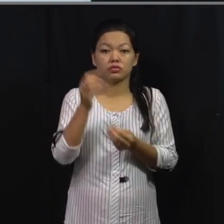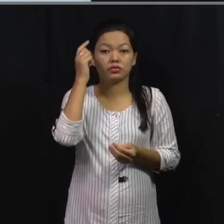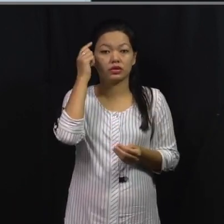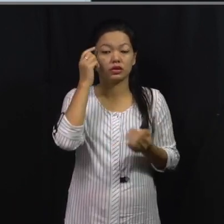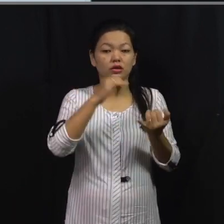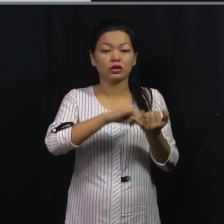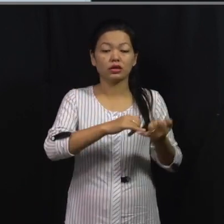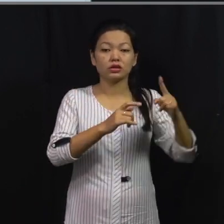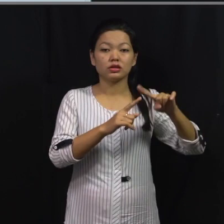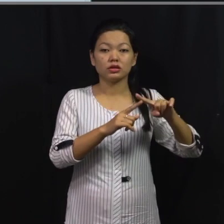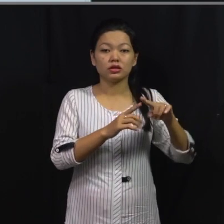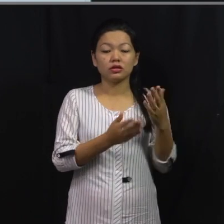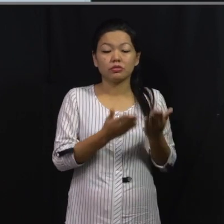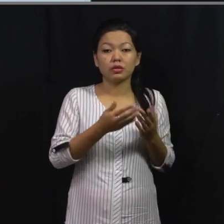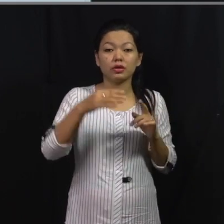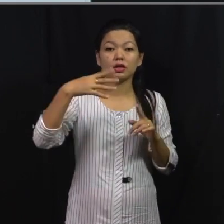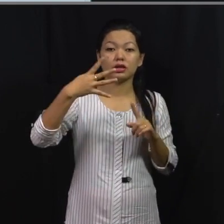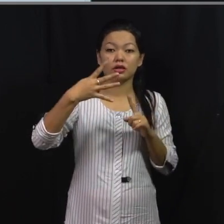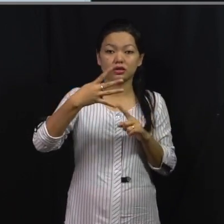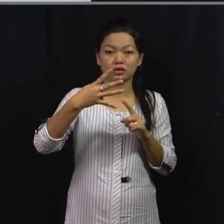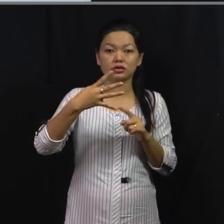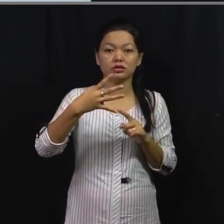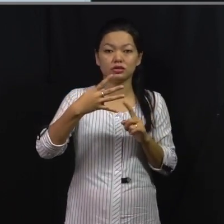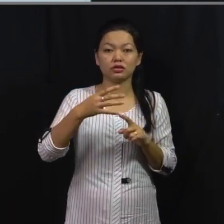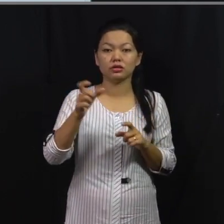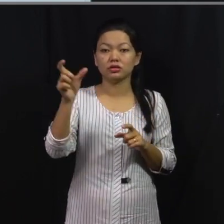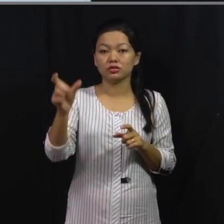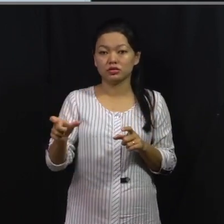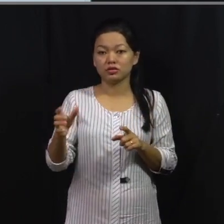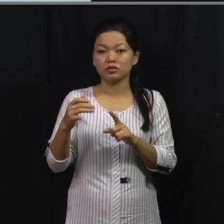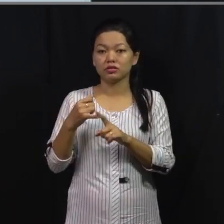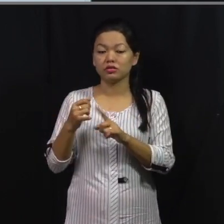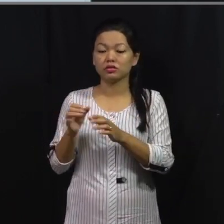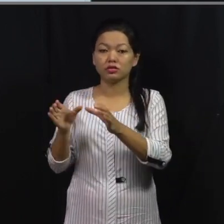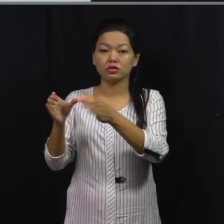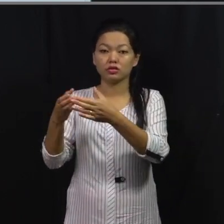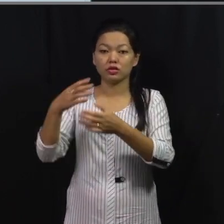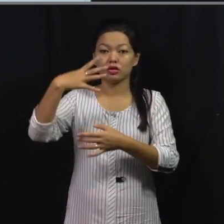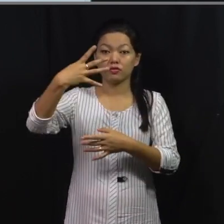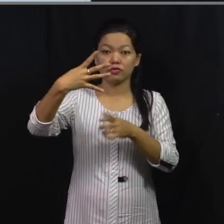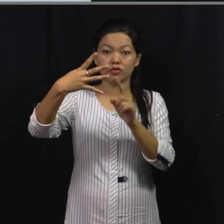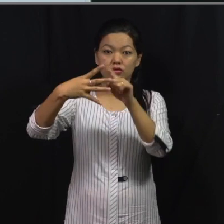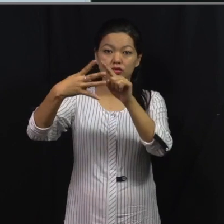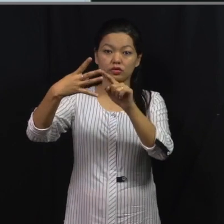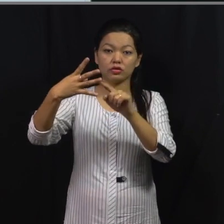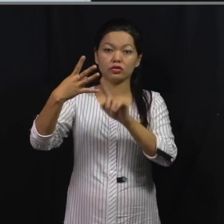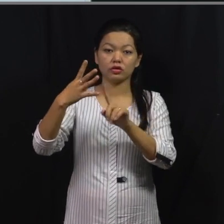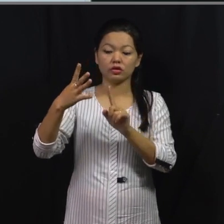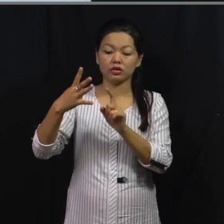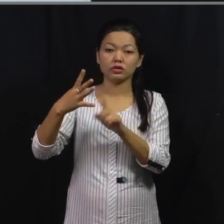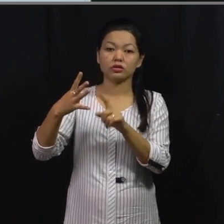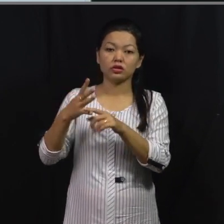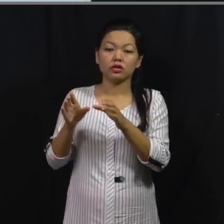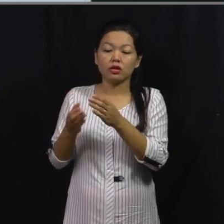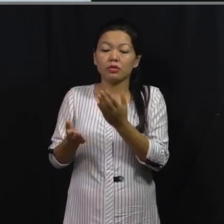division of the society. No, they do not belong to the fourfold division of the society. They are the fifth,